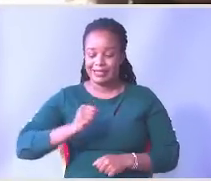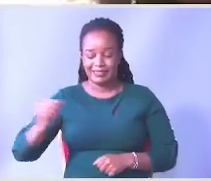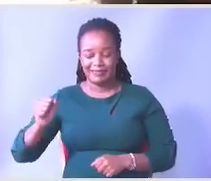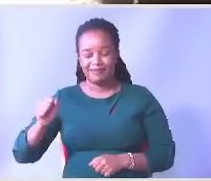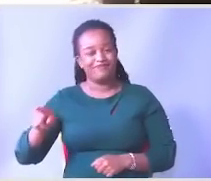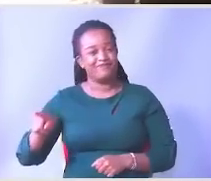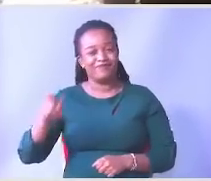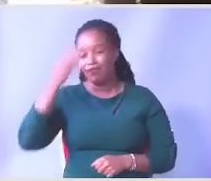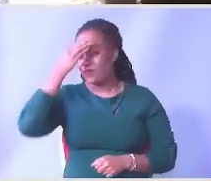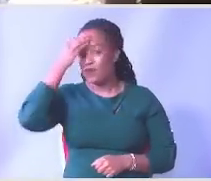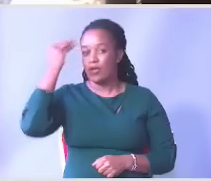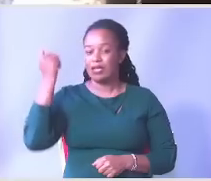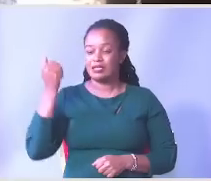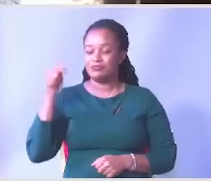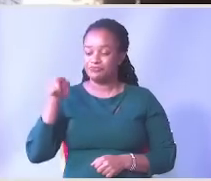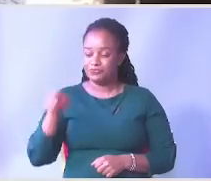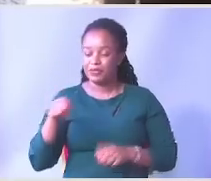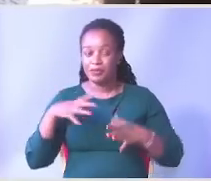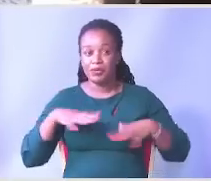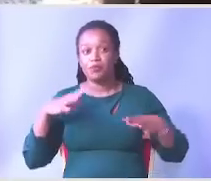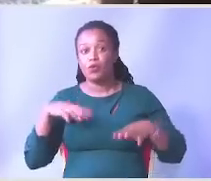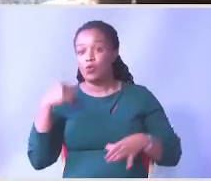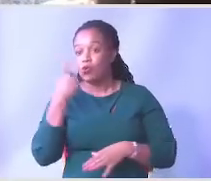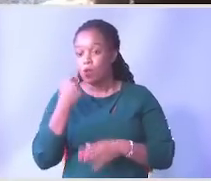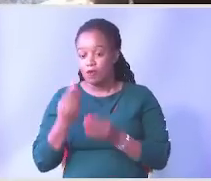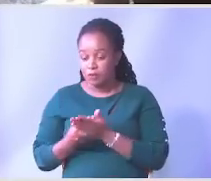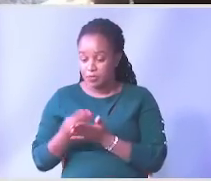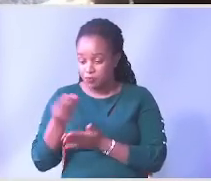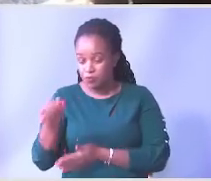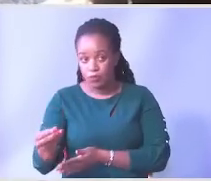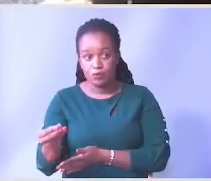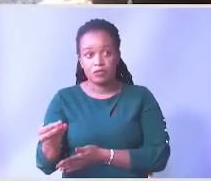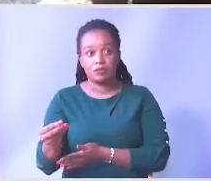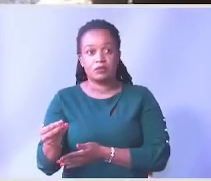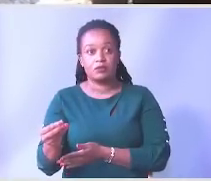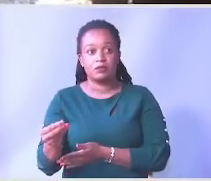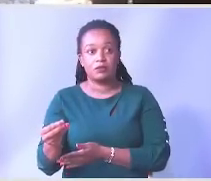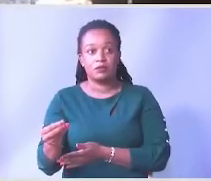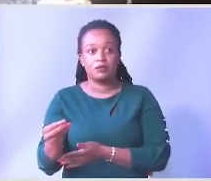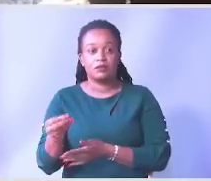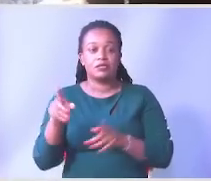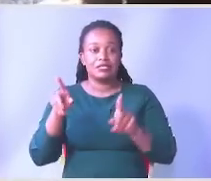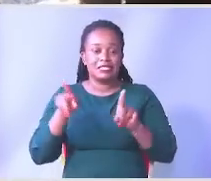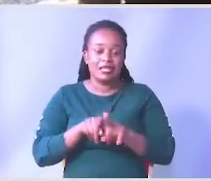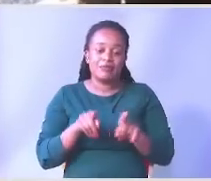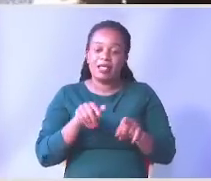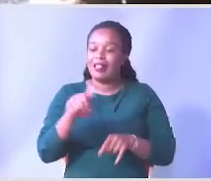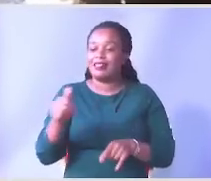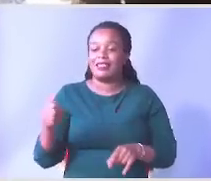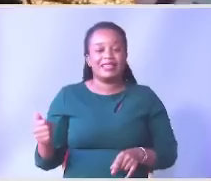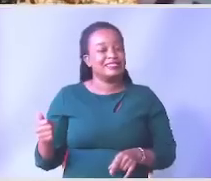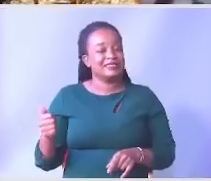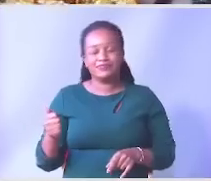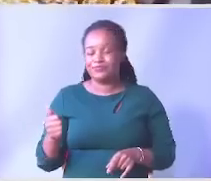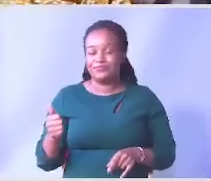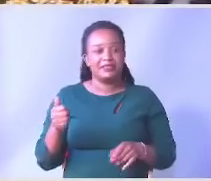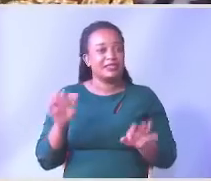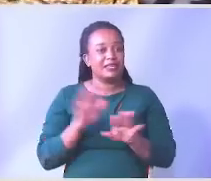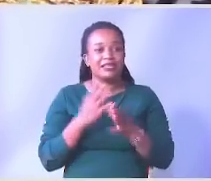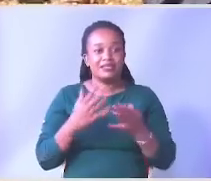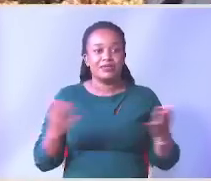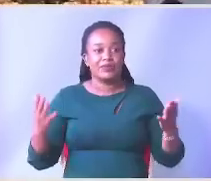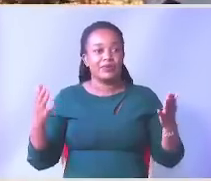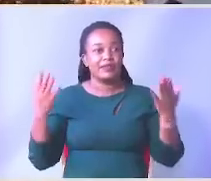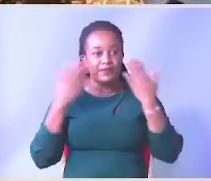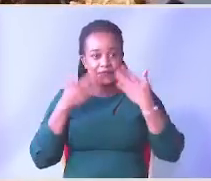muisahau. Hao ni watu ambao wananuliwa, waache nao kando. Watu wa mbolea tawamwakia chumvi na mambo itaisha. The journey for